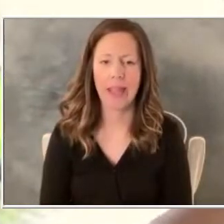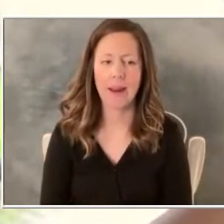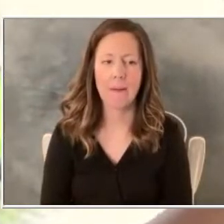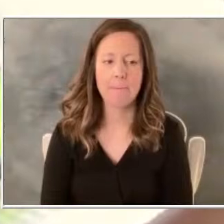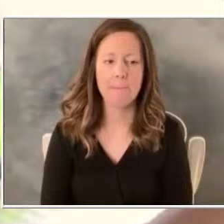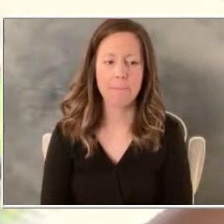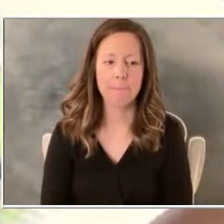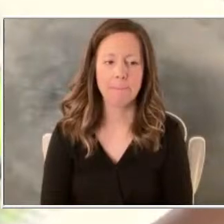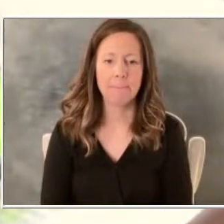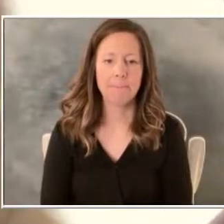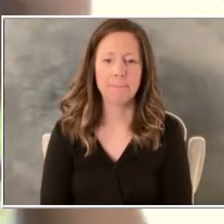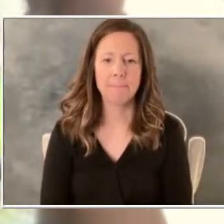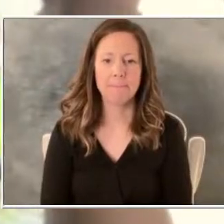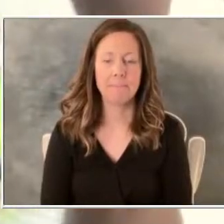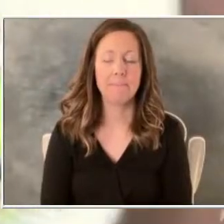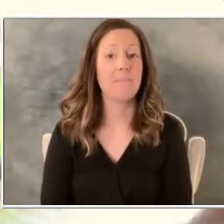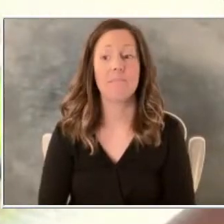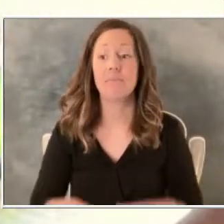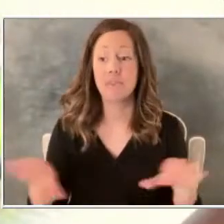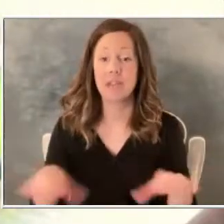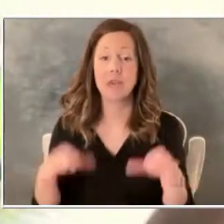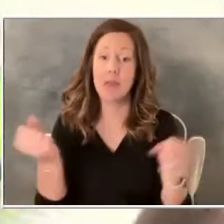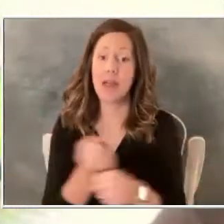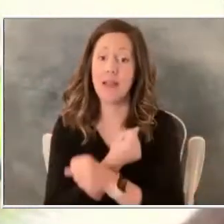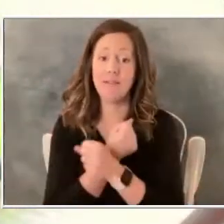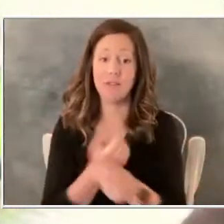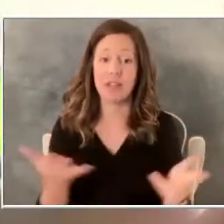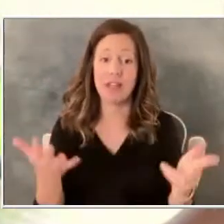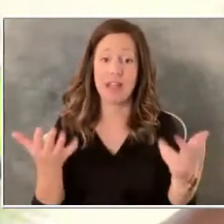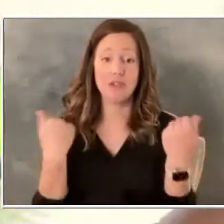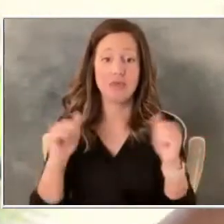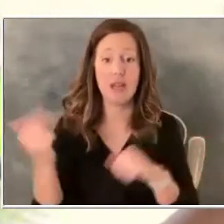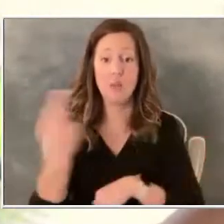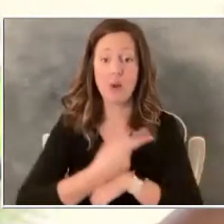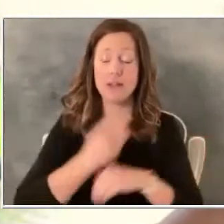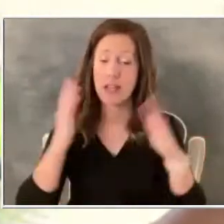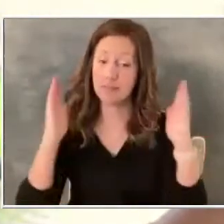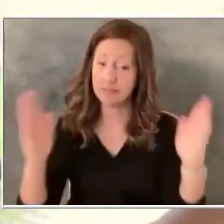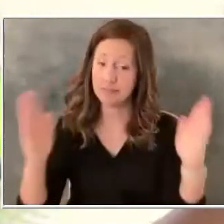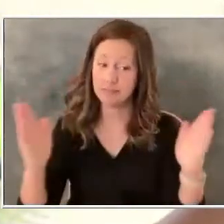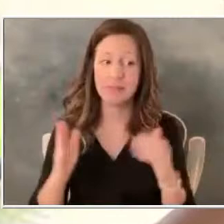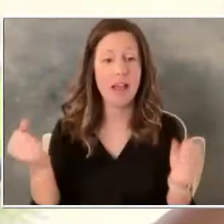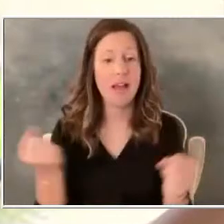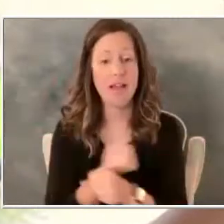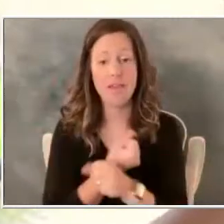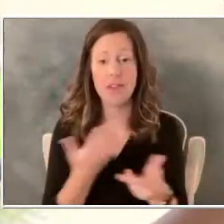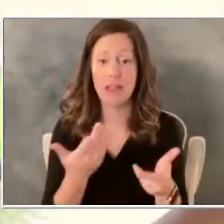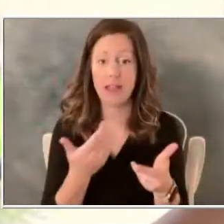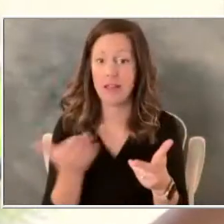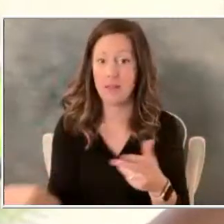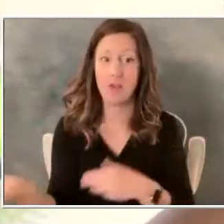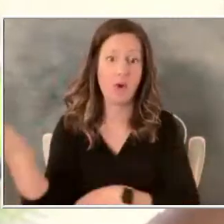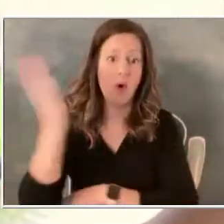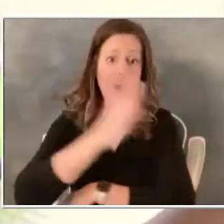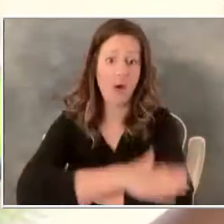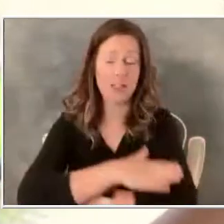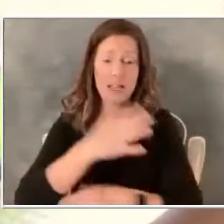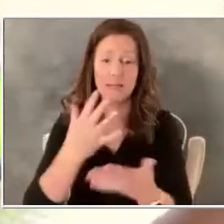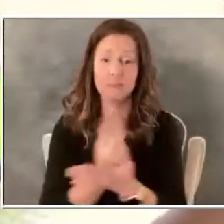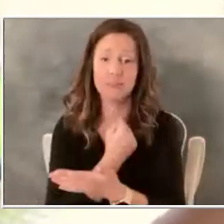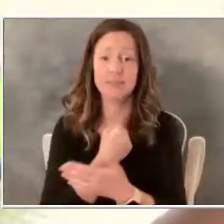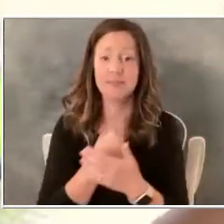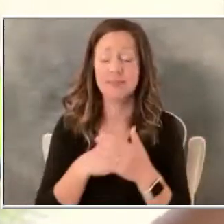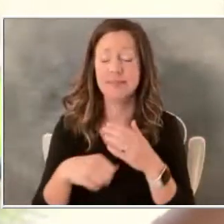Yeah, I mean, I load up everything I try to keep it into one day, and I load everything up into one day, and I'm just there all day. I take advantage of the cafeteria